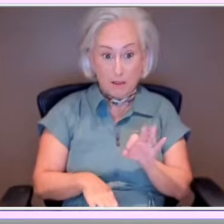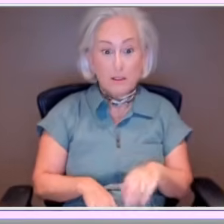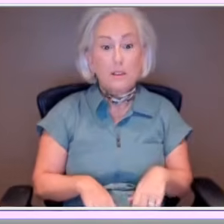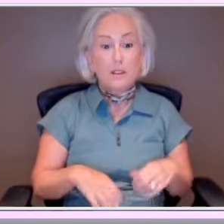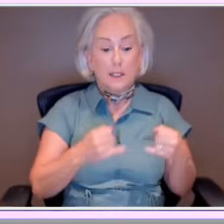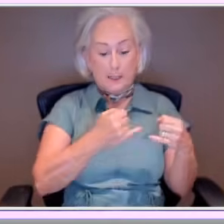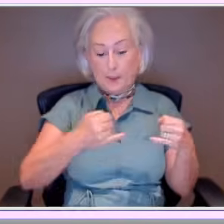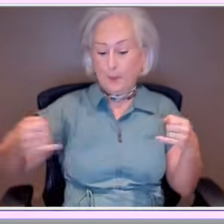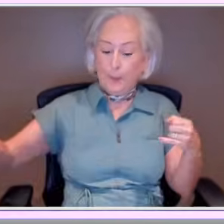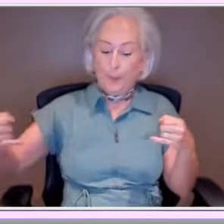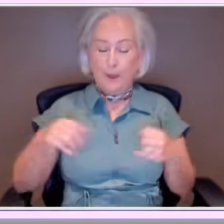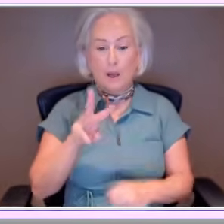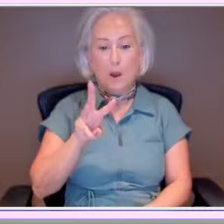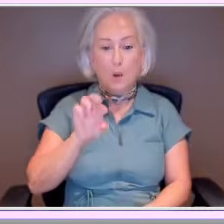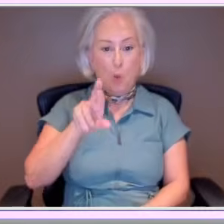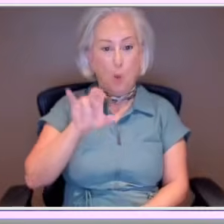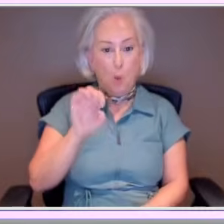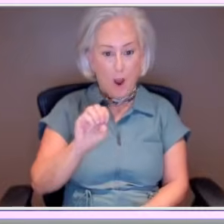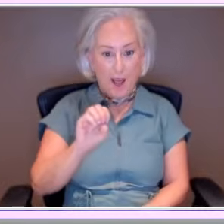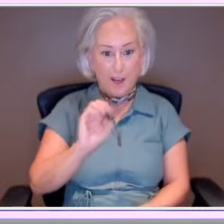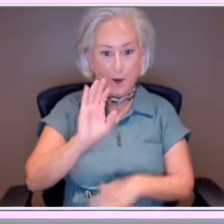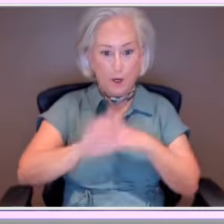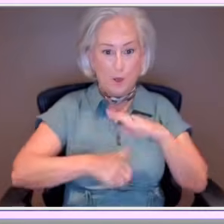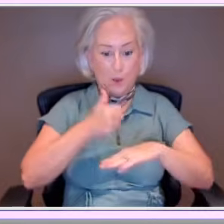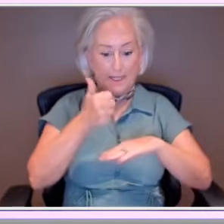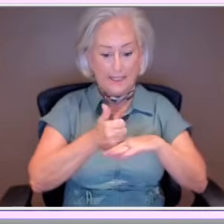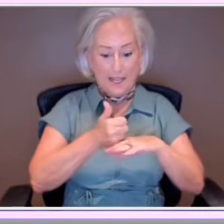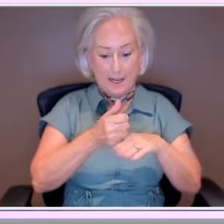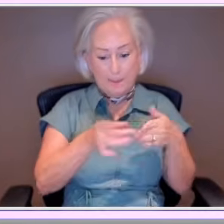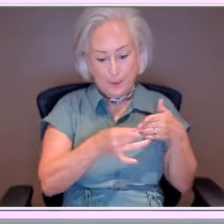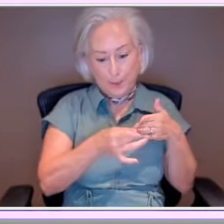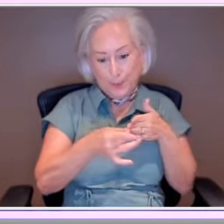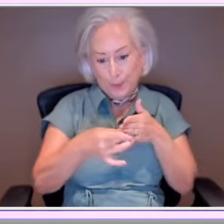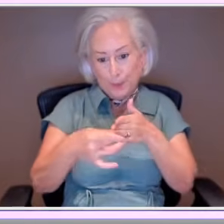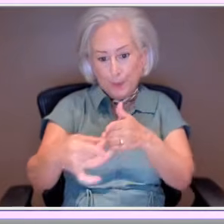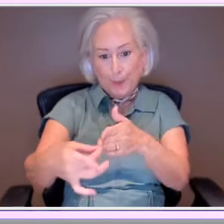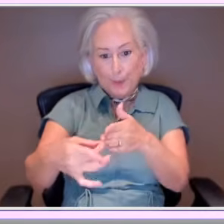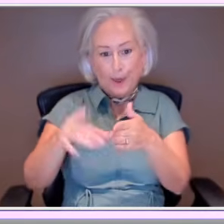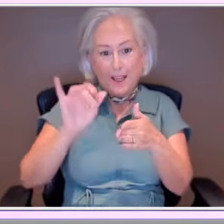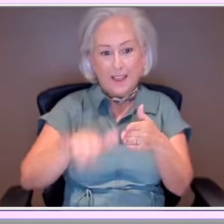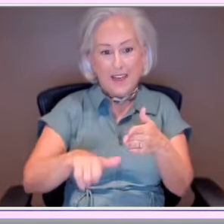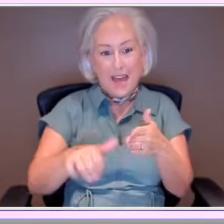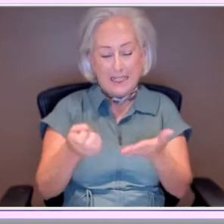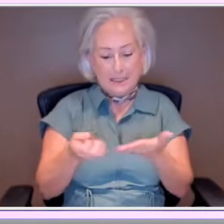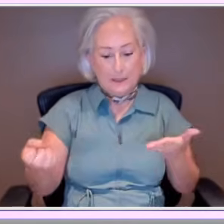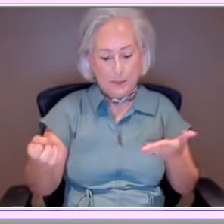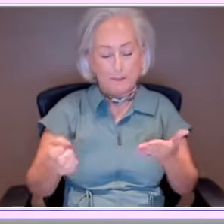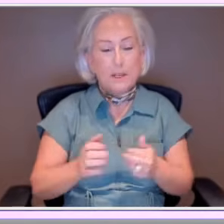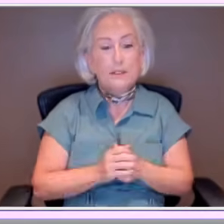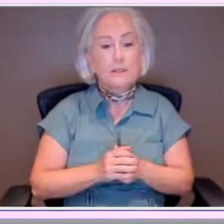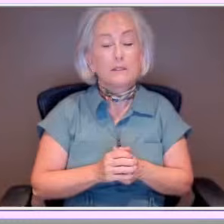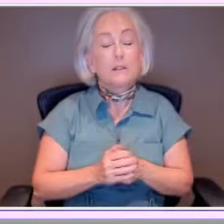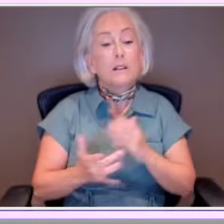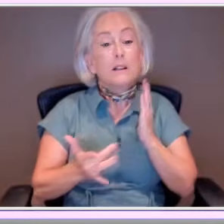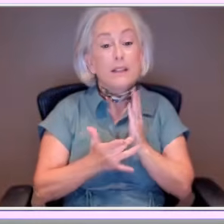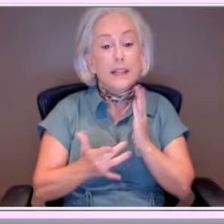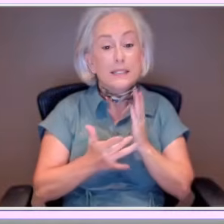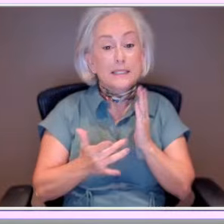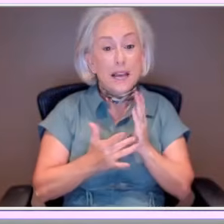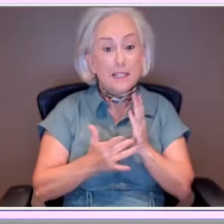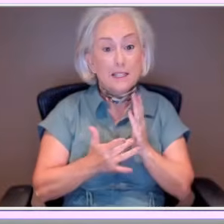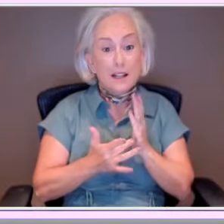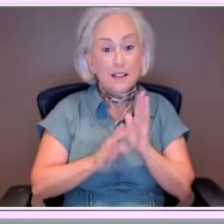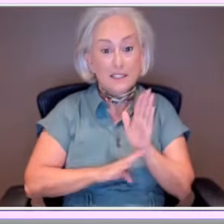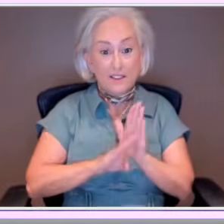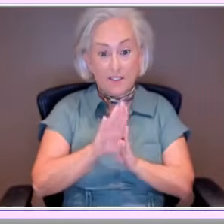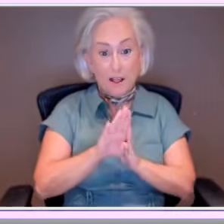that we position beforehand that guides the device. And so the technology that is innovative is the ability to get the valve